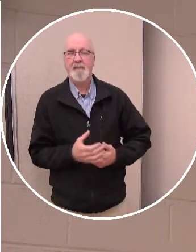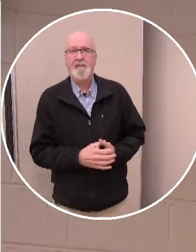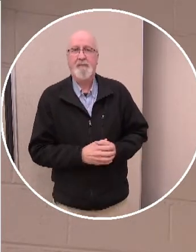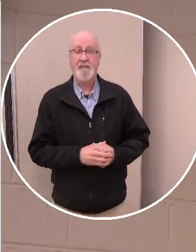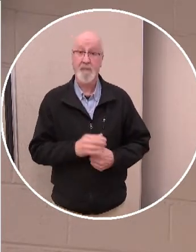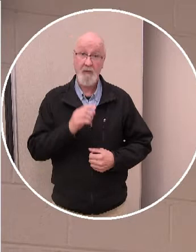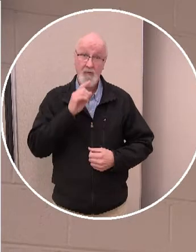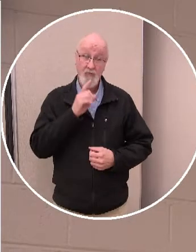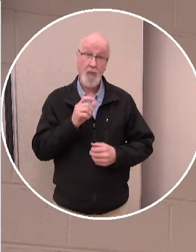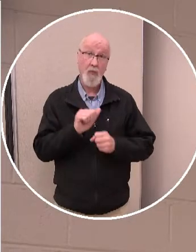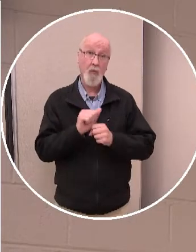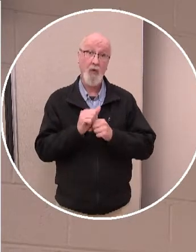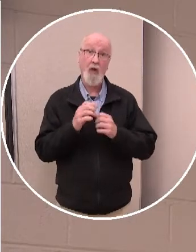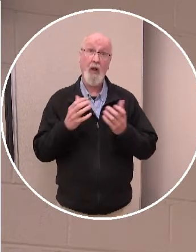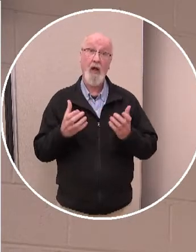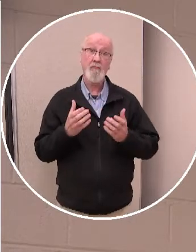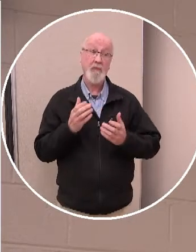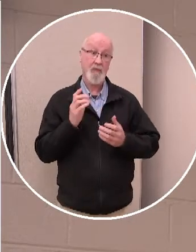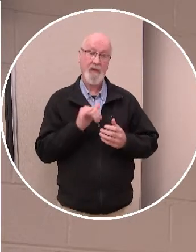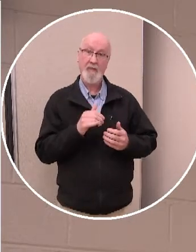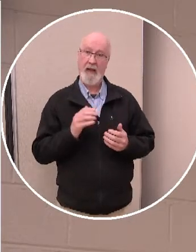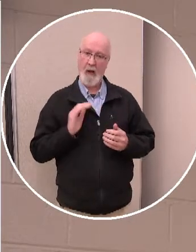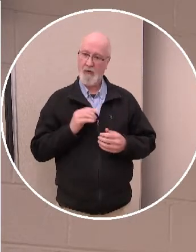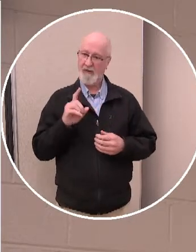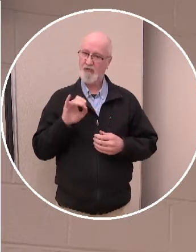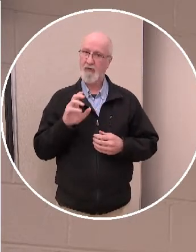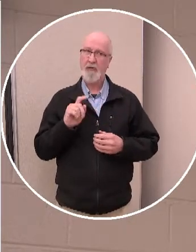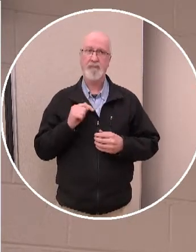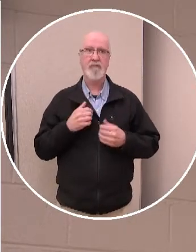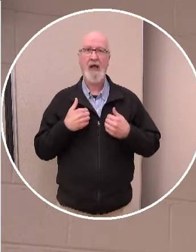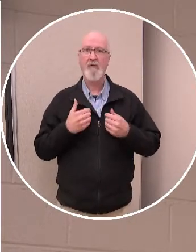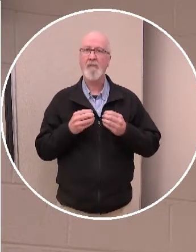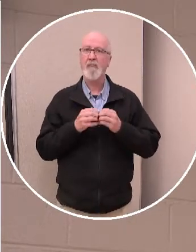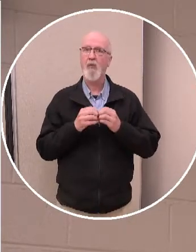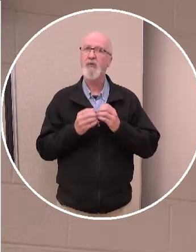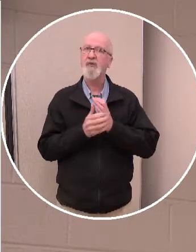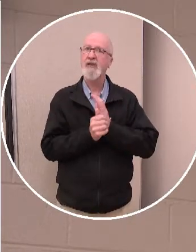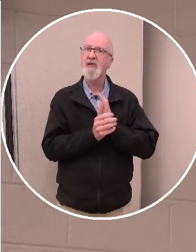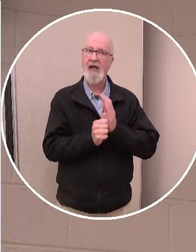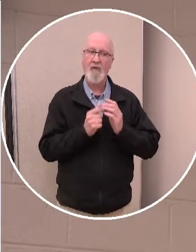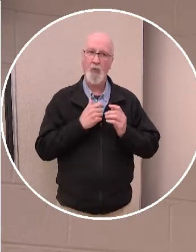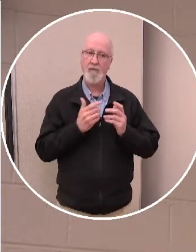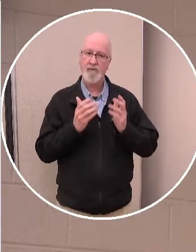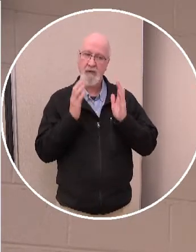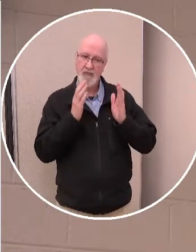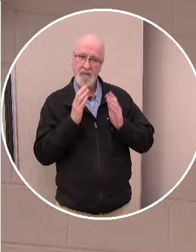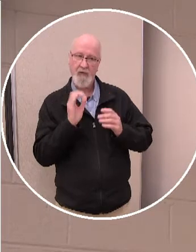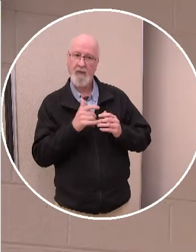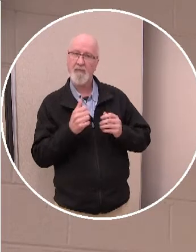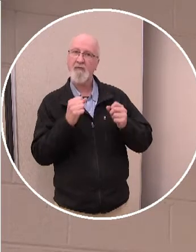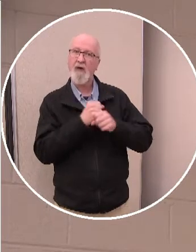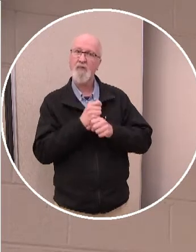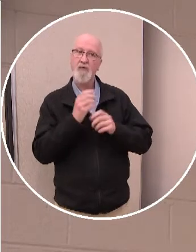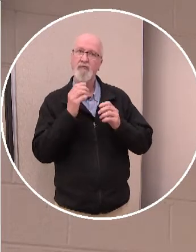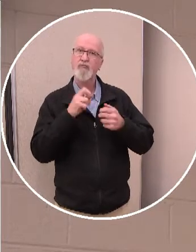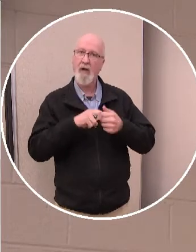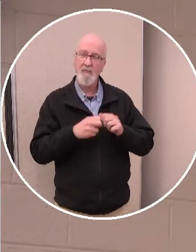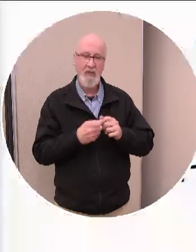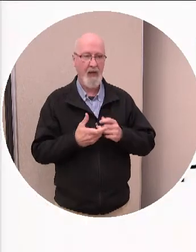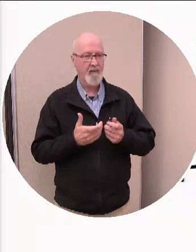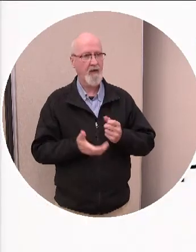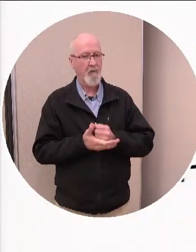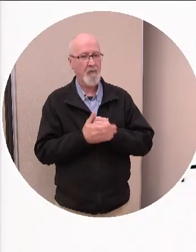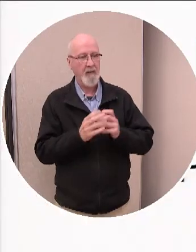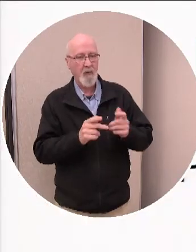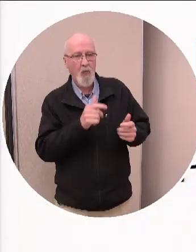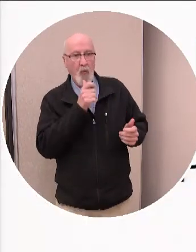doing a lot of work on this recently. The district is now better equipped to address issues of violence, inappropriate sexual behavior among students than